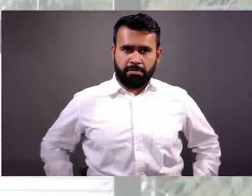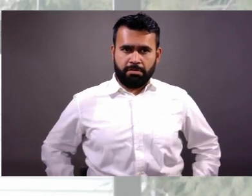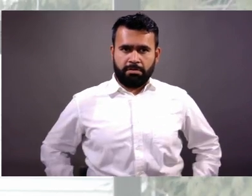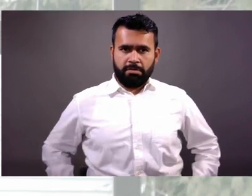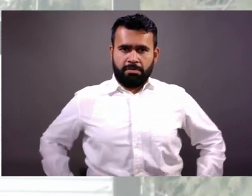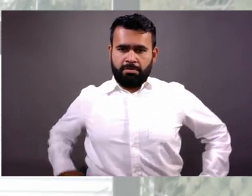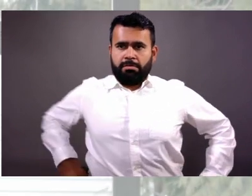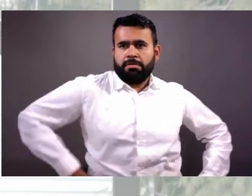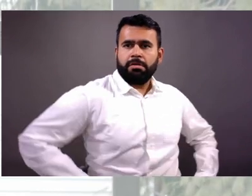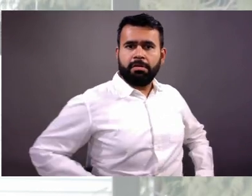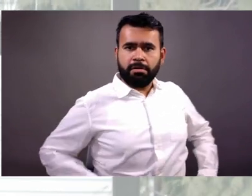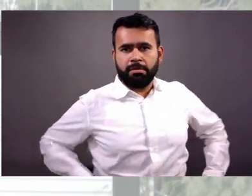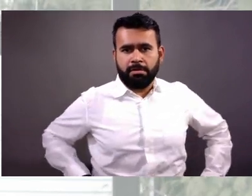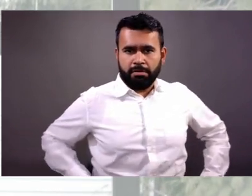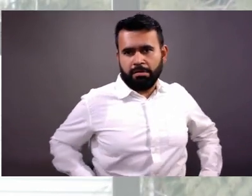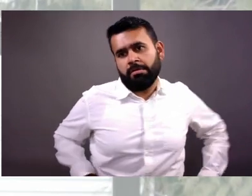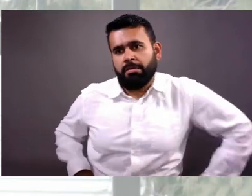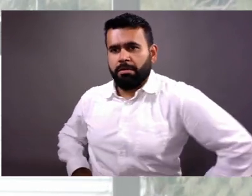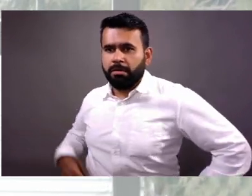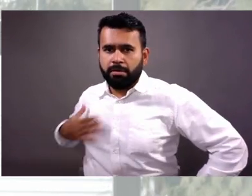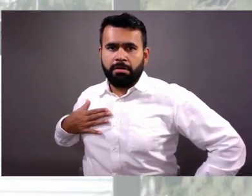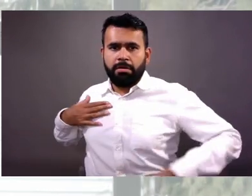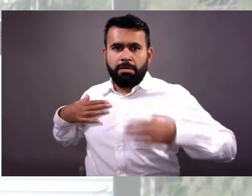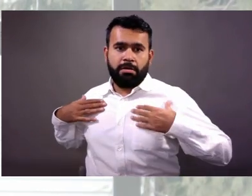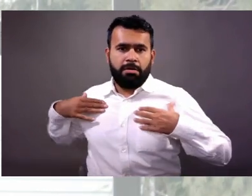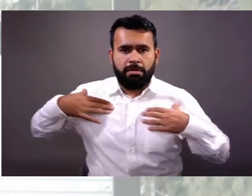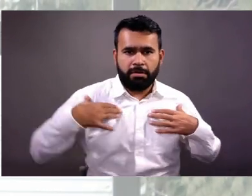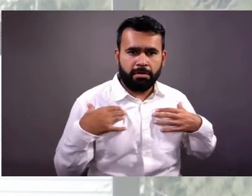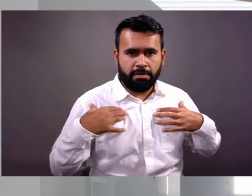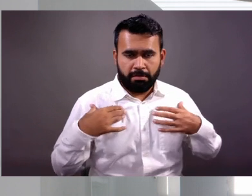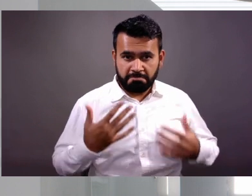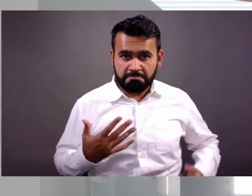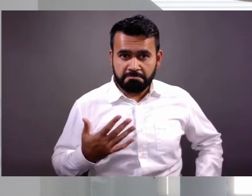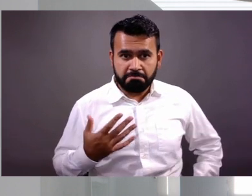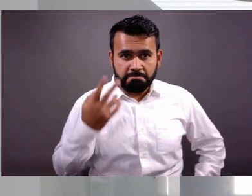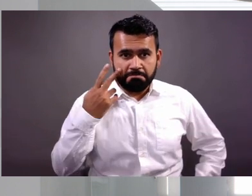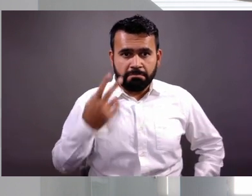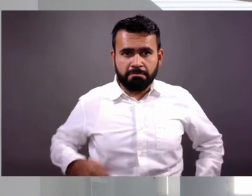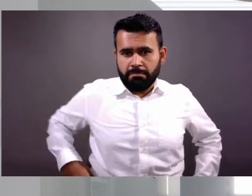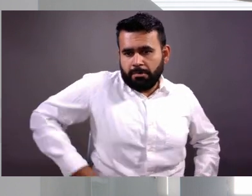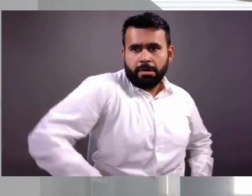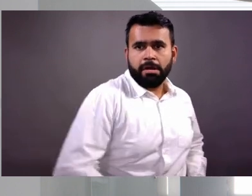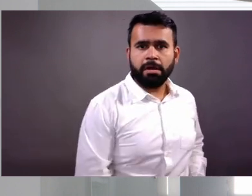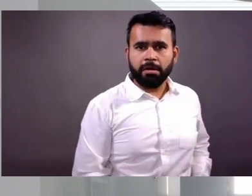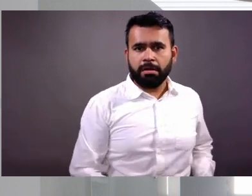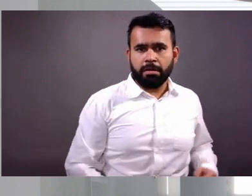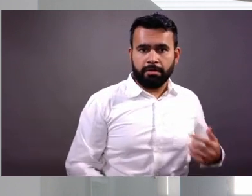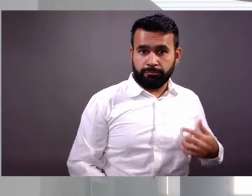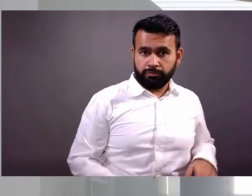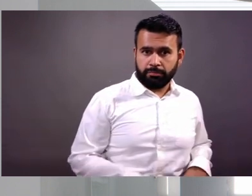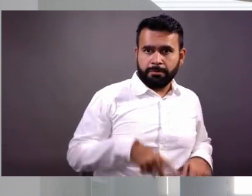way and use my shoulder to come around and kind of do a bit of a body roll. So 5, 6, 7,